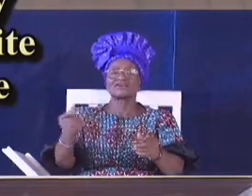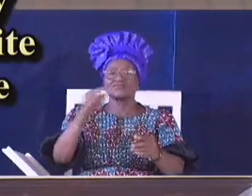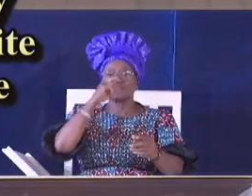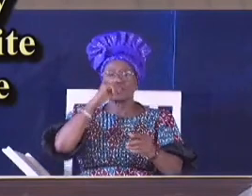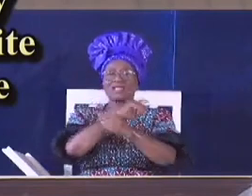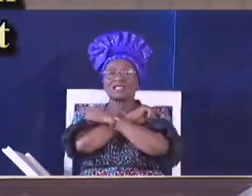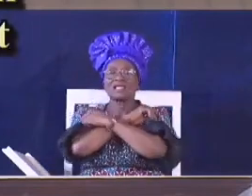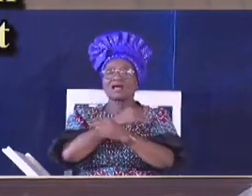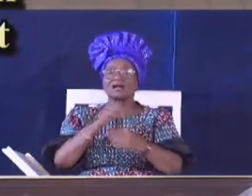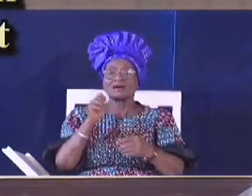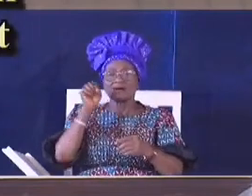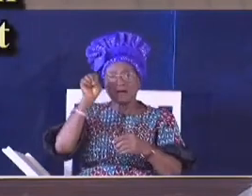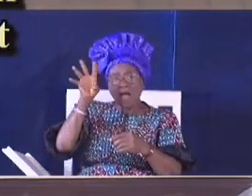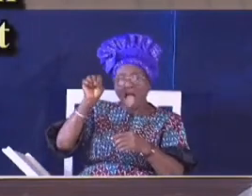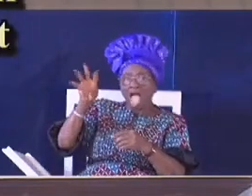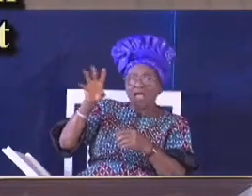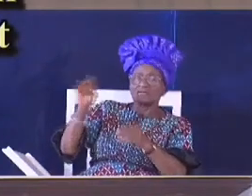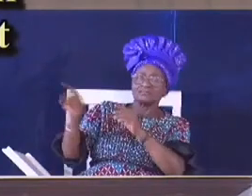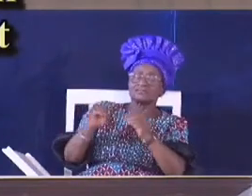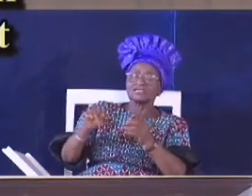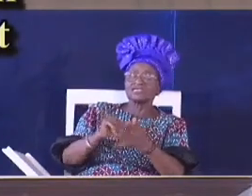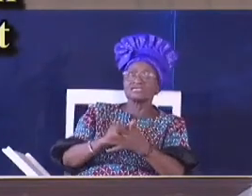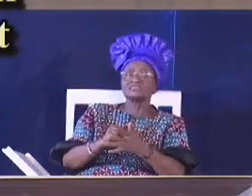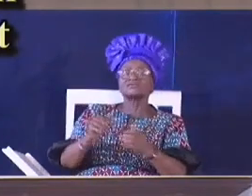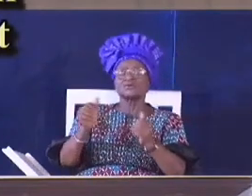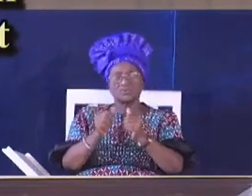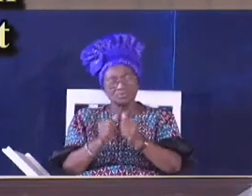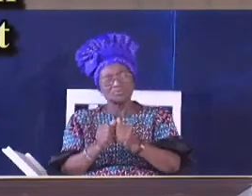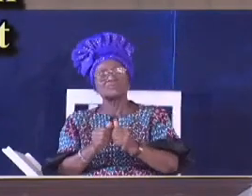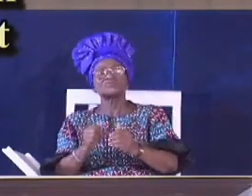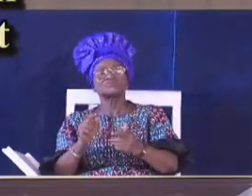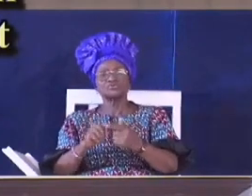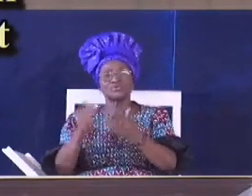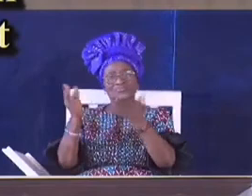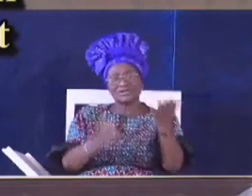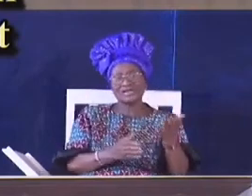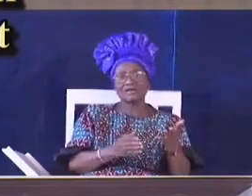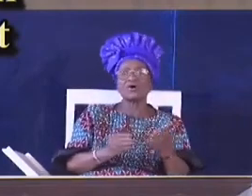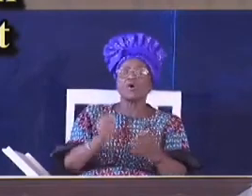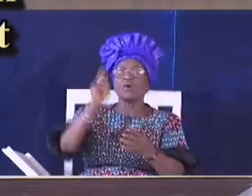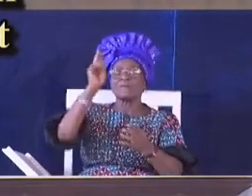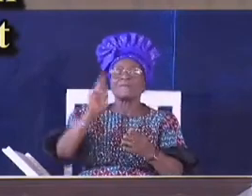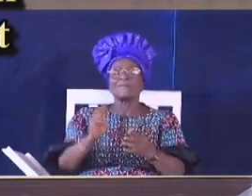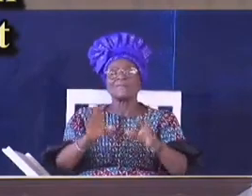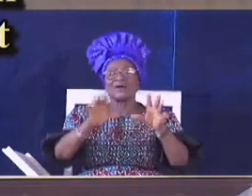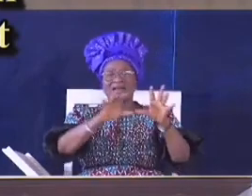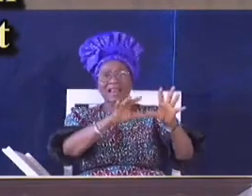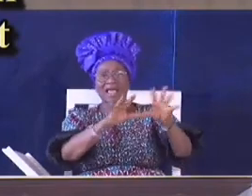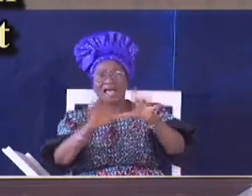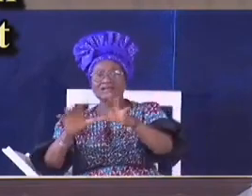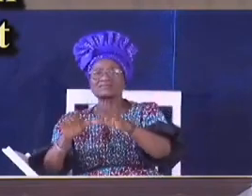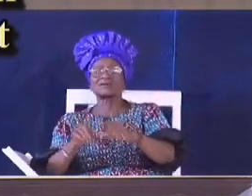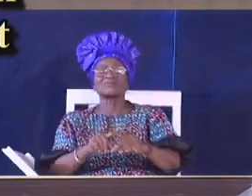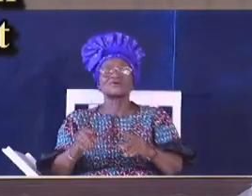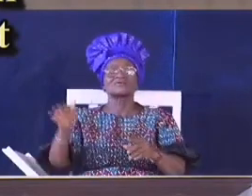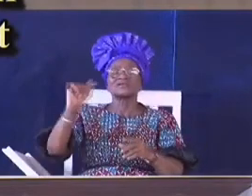And the magician did so with the enchantments to bring forth lice, but they could